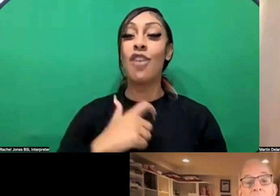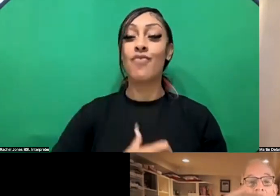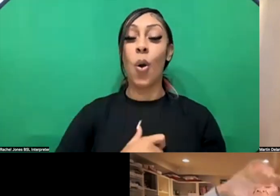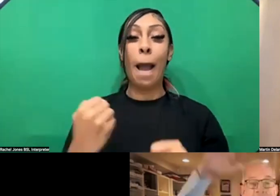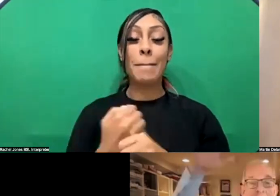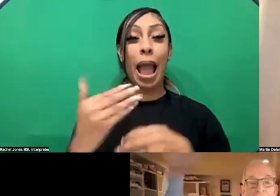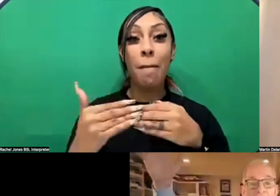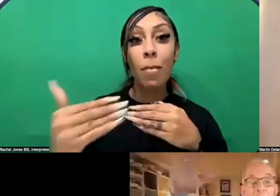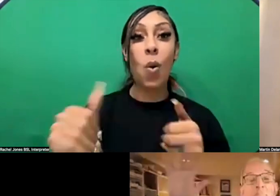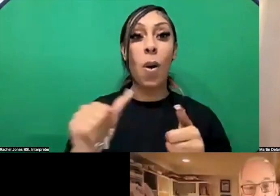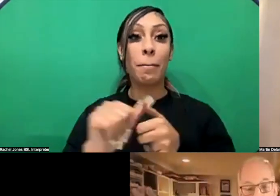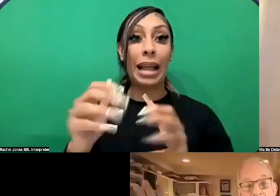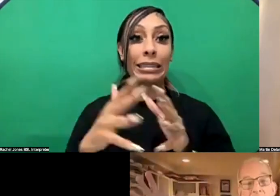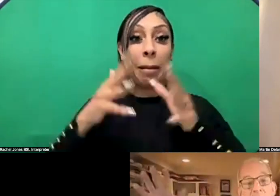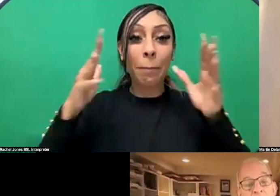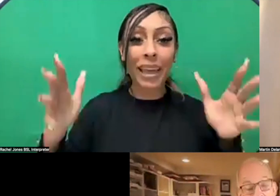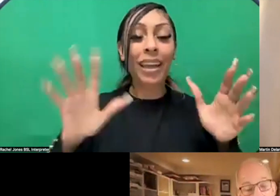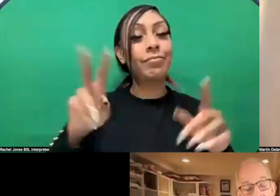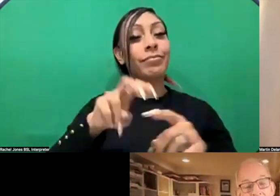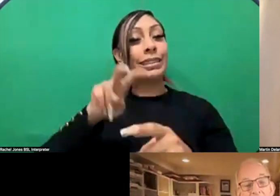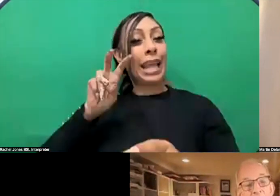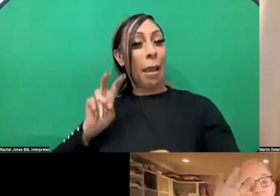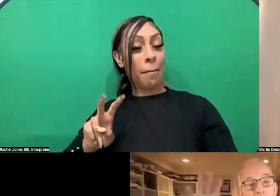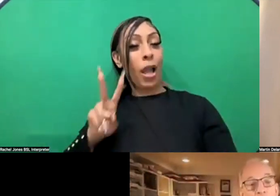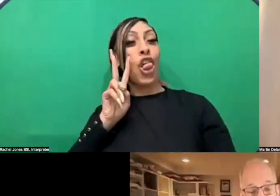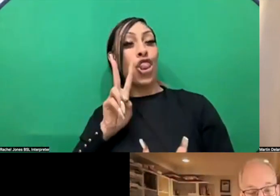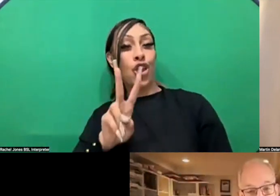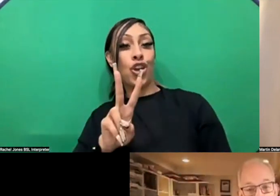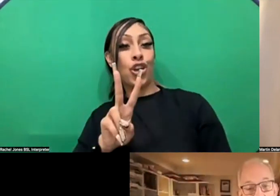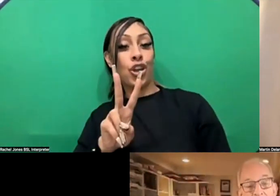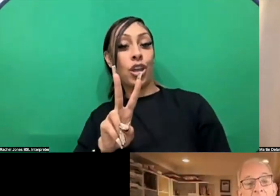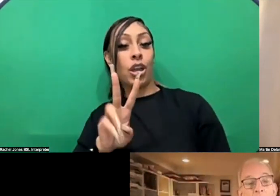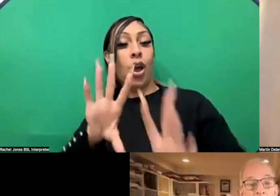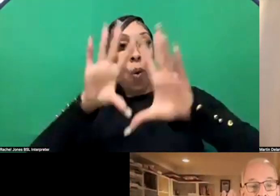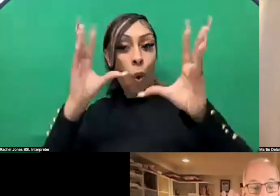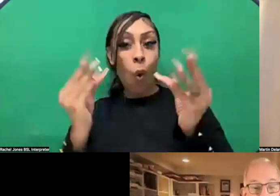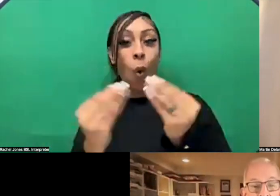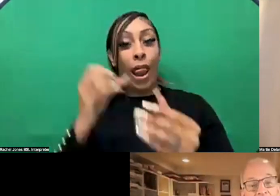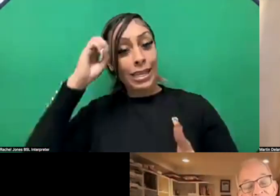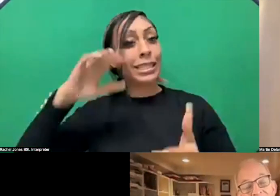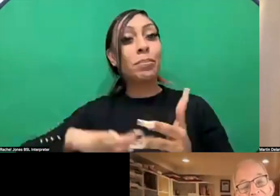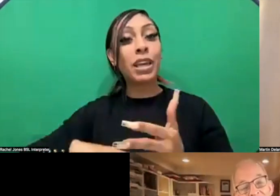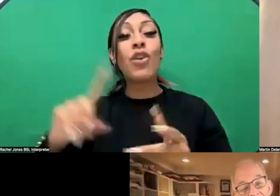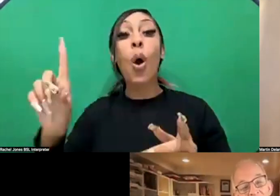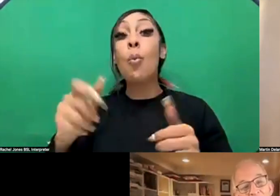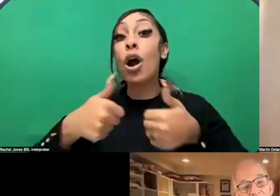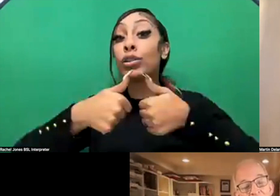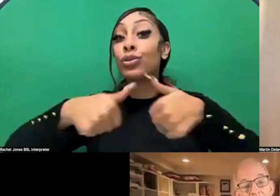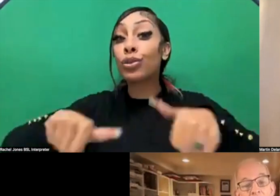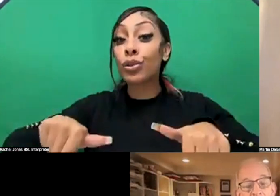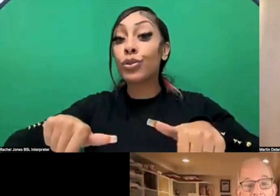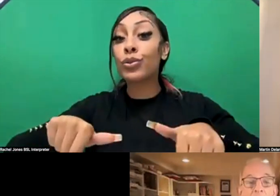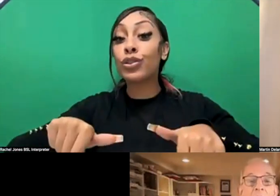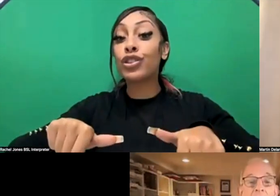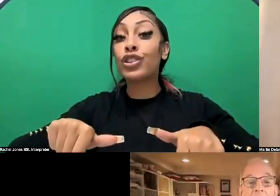to step back, zoom out, and look at the total experience and say, what is the solution that the musician is